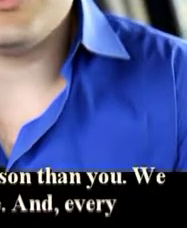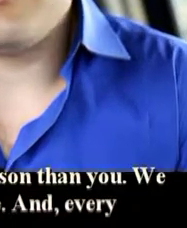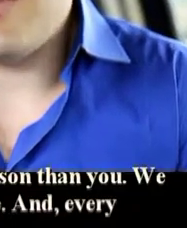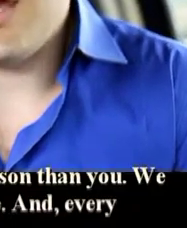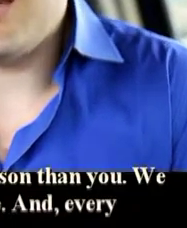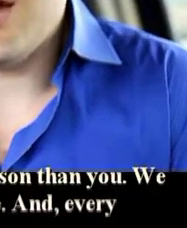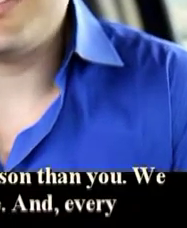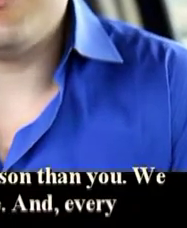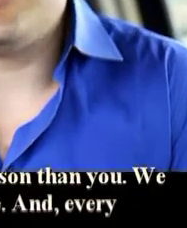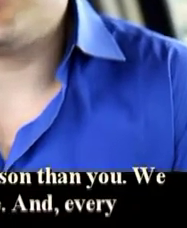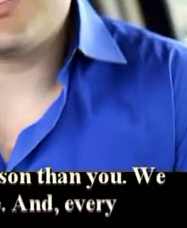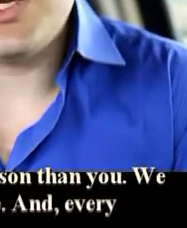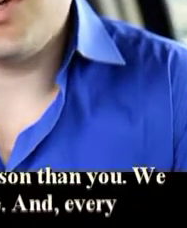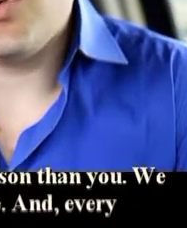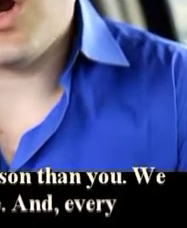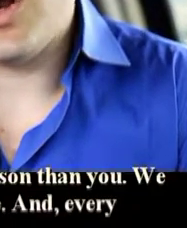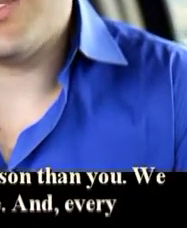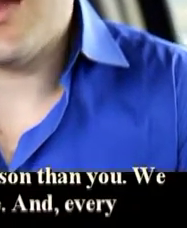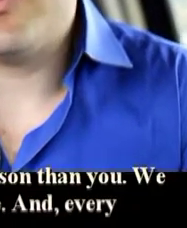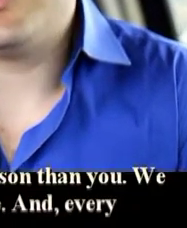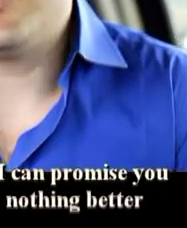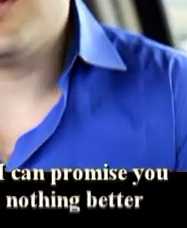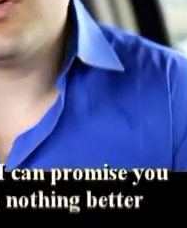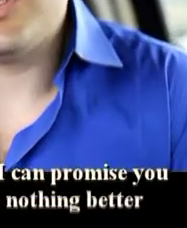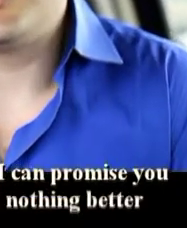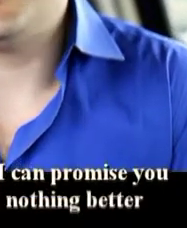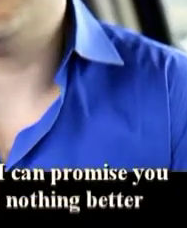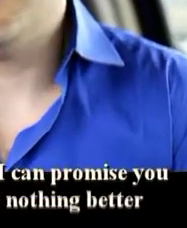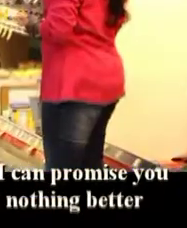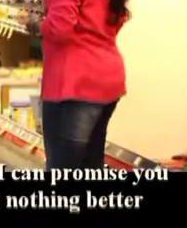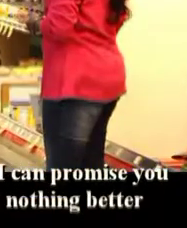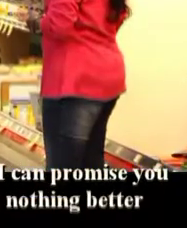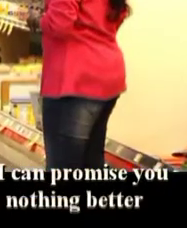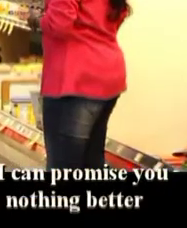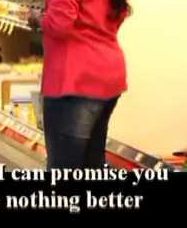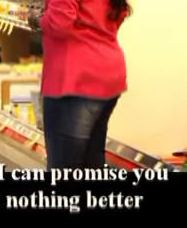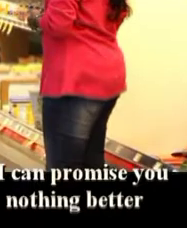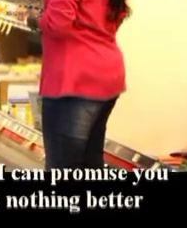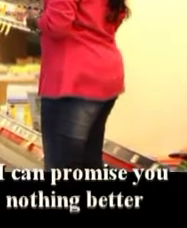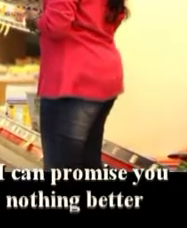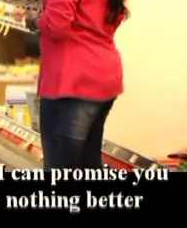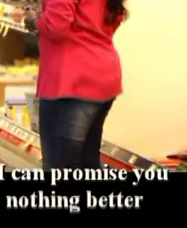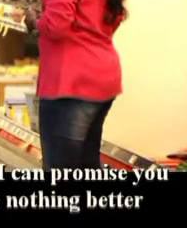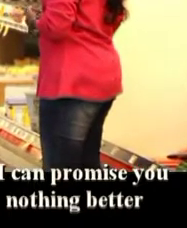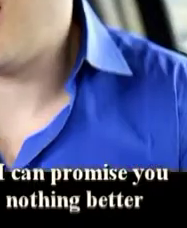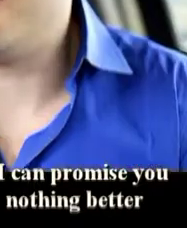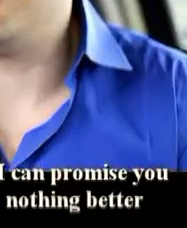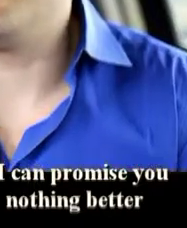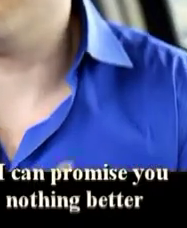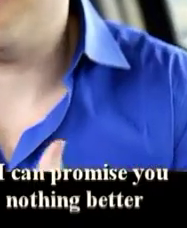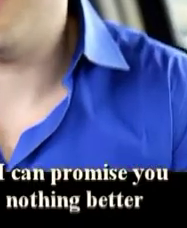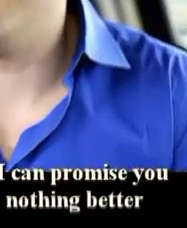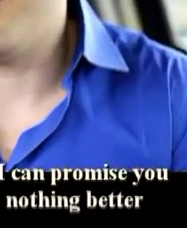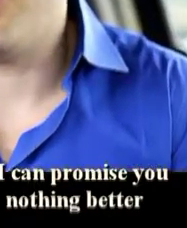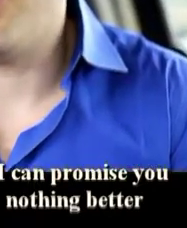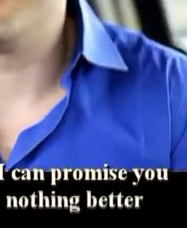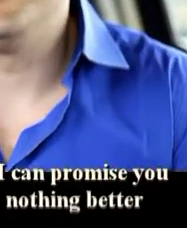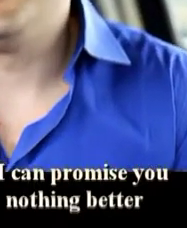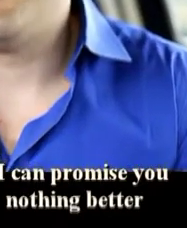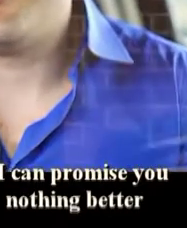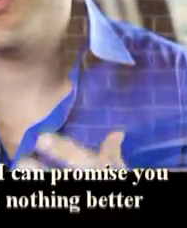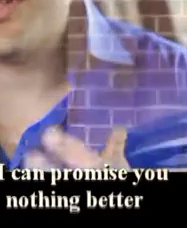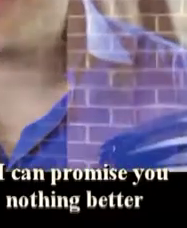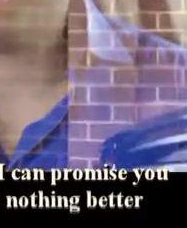you. We are made in God's image just like you are, and every Christian has the opportunity to do this. And I can promise you from the bottom of my